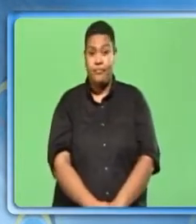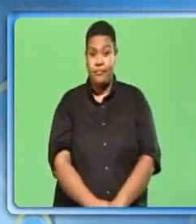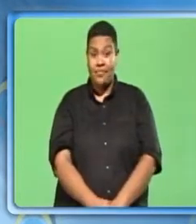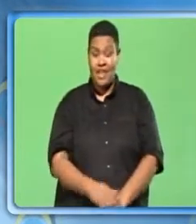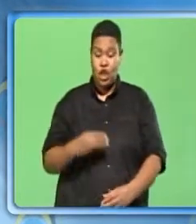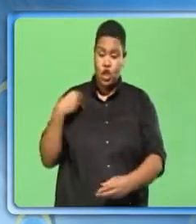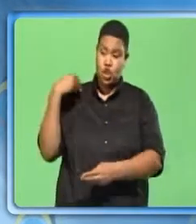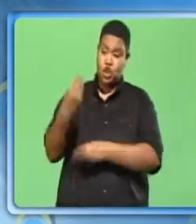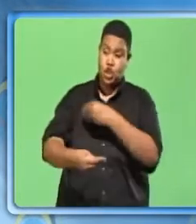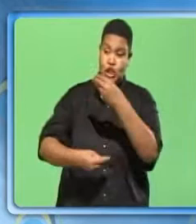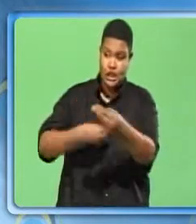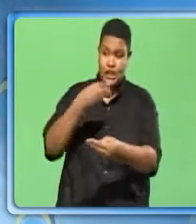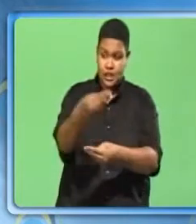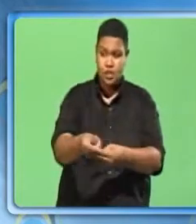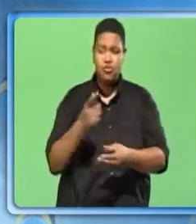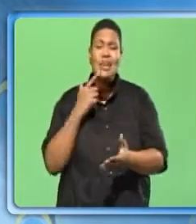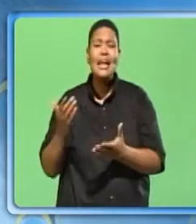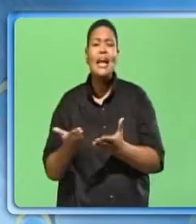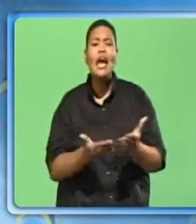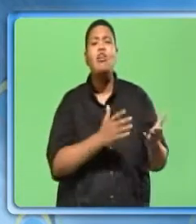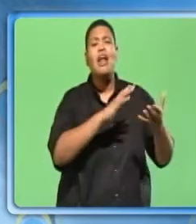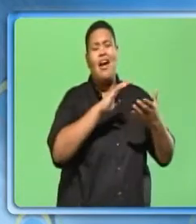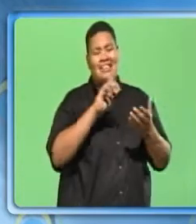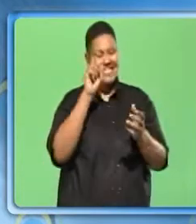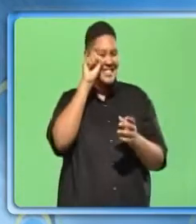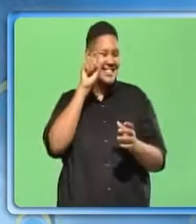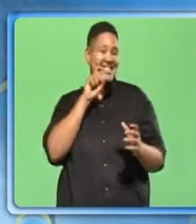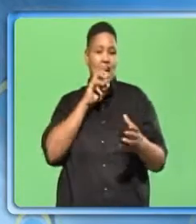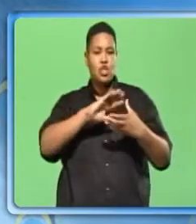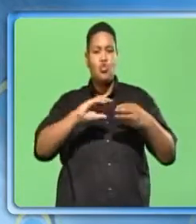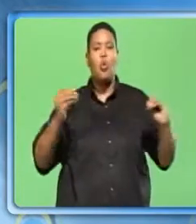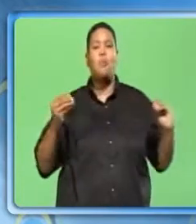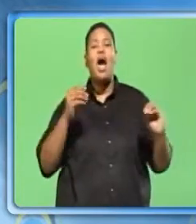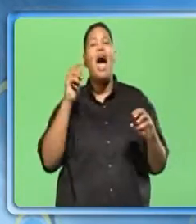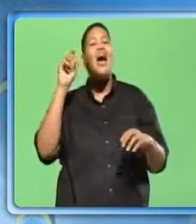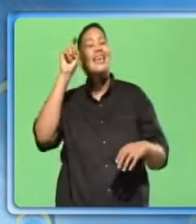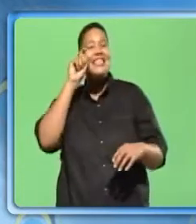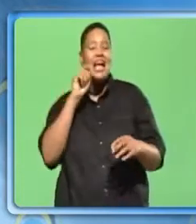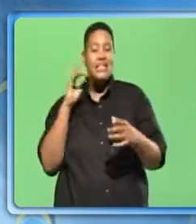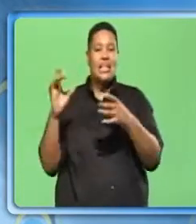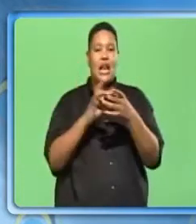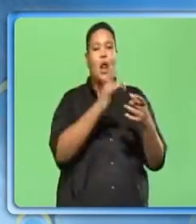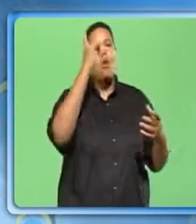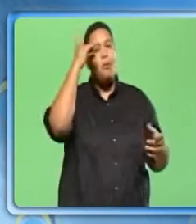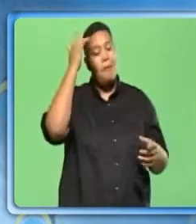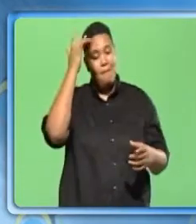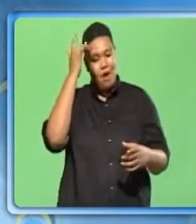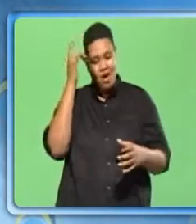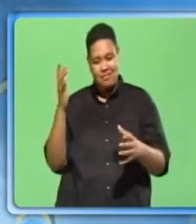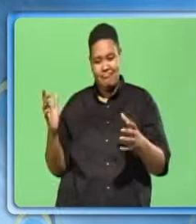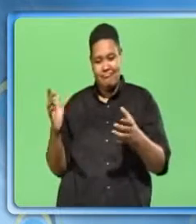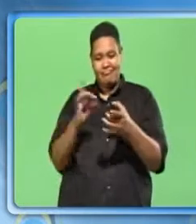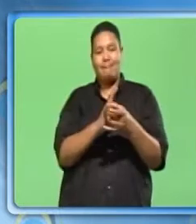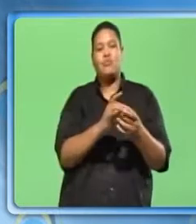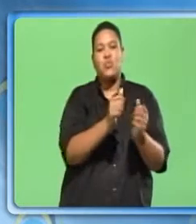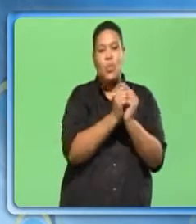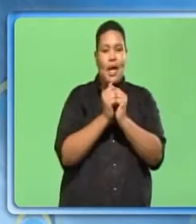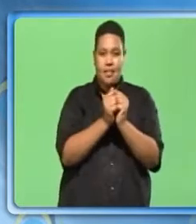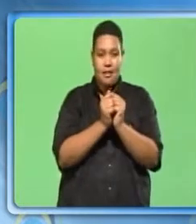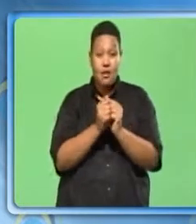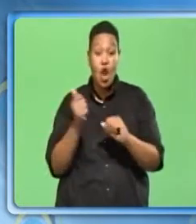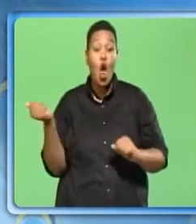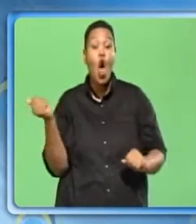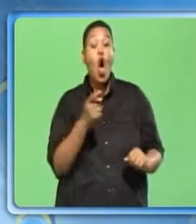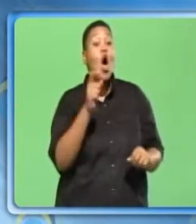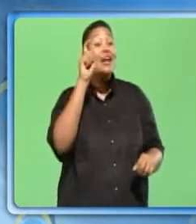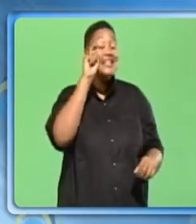Genes carried on the sex chromosomes are said to be sex-linked because they are inherited together. In all